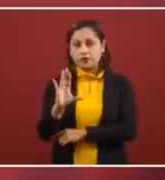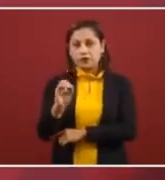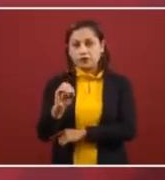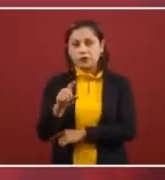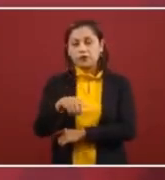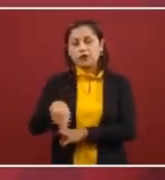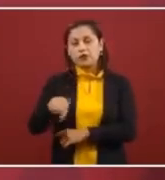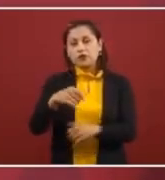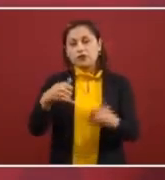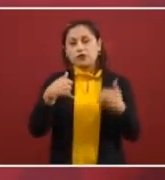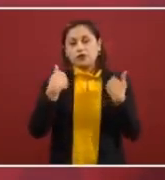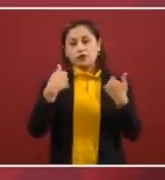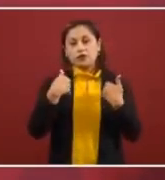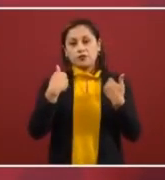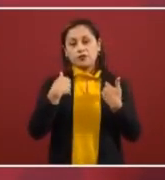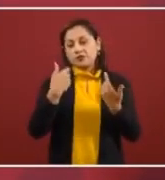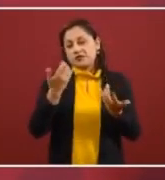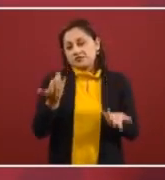3-4 months.